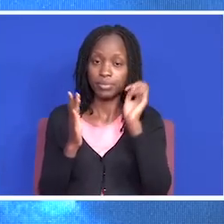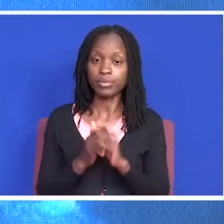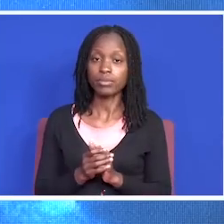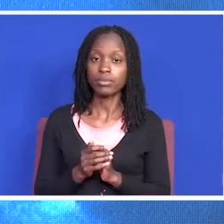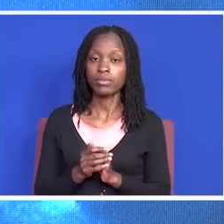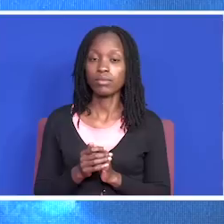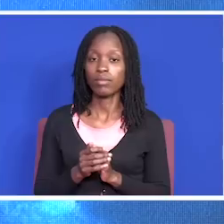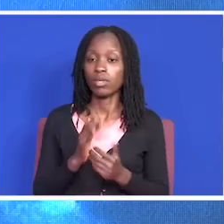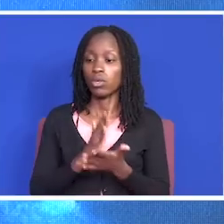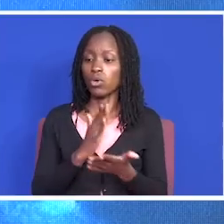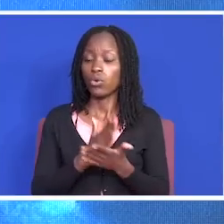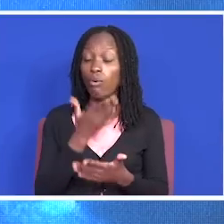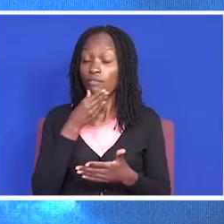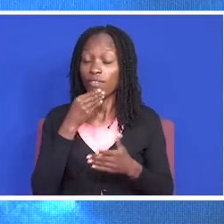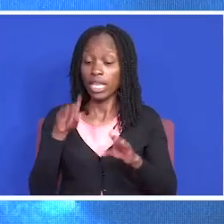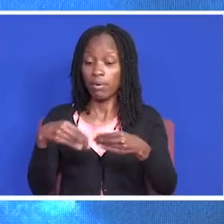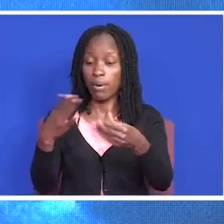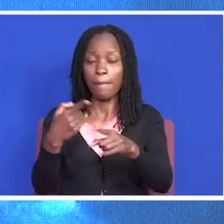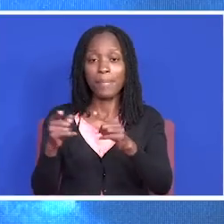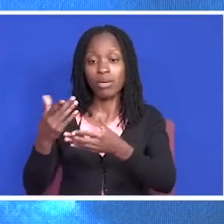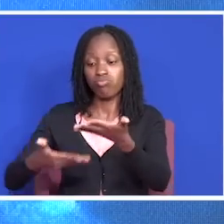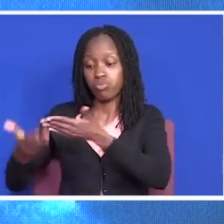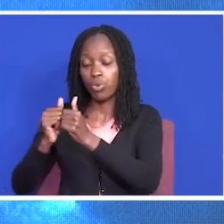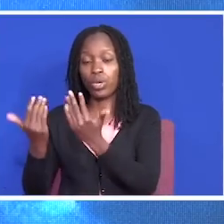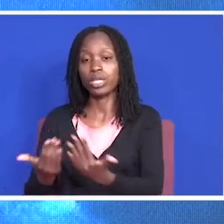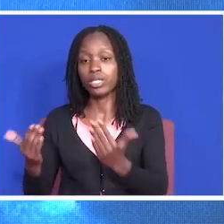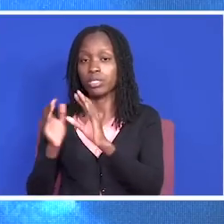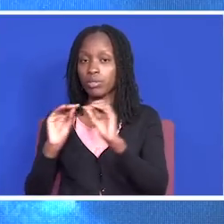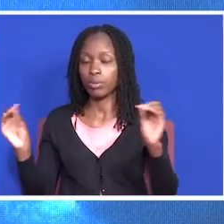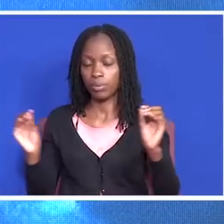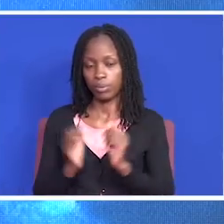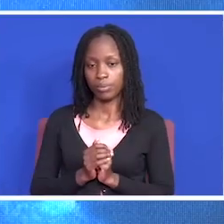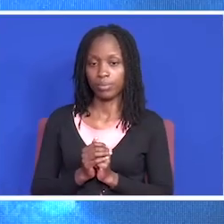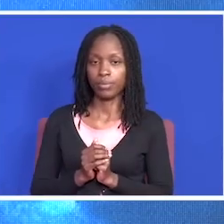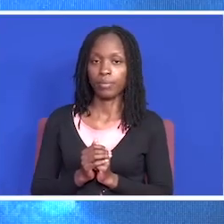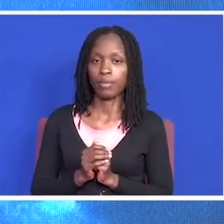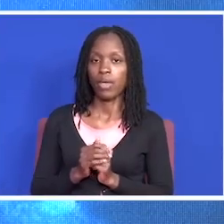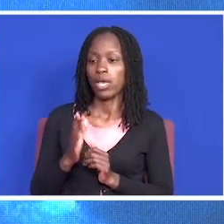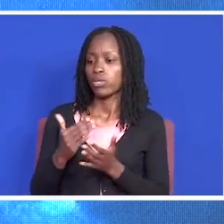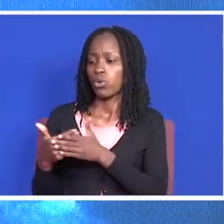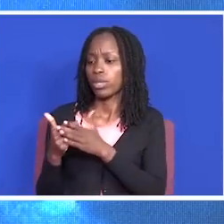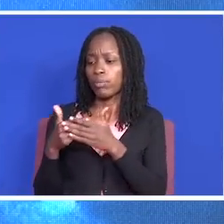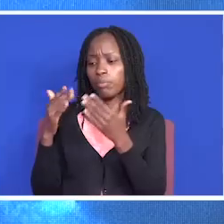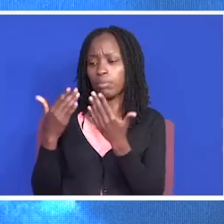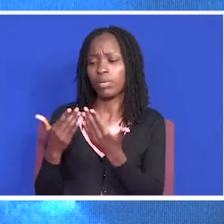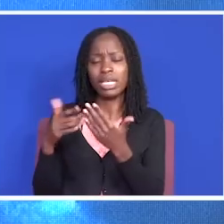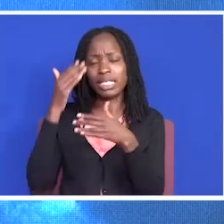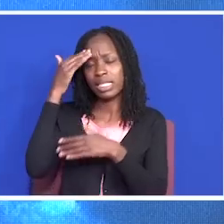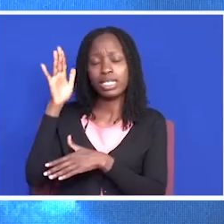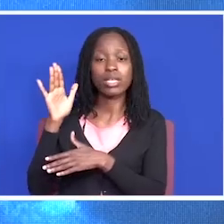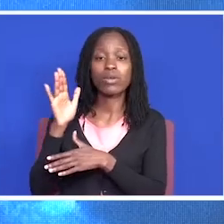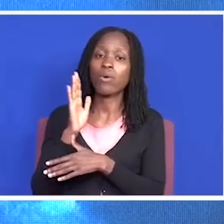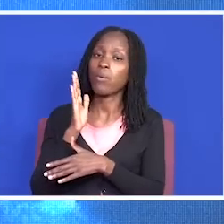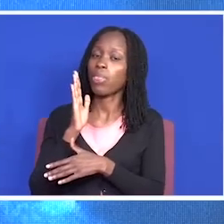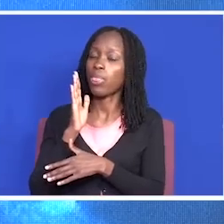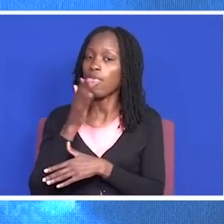some role he is playing. He is contributing the money. But as far as the child is concerned, he has been brought up